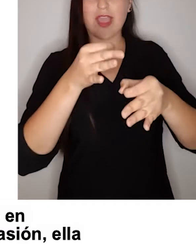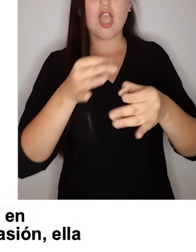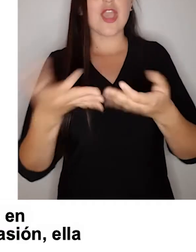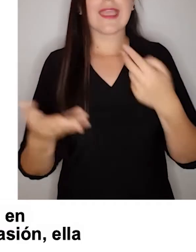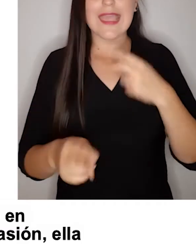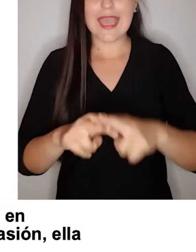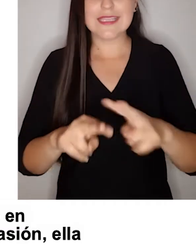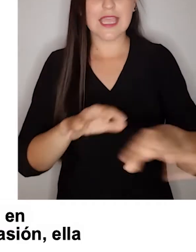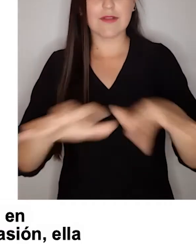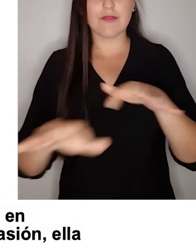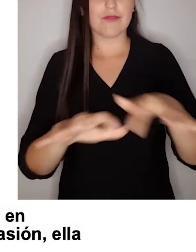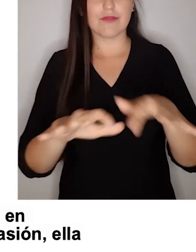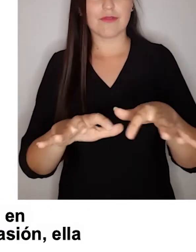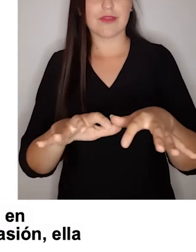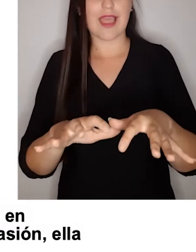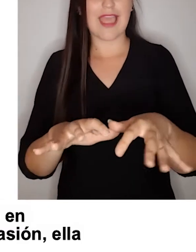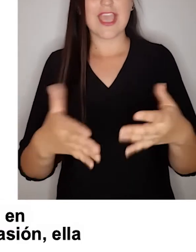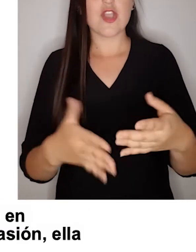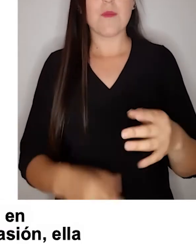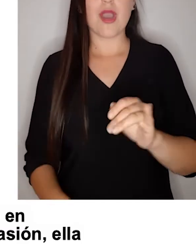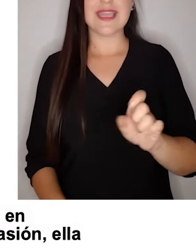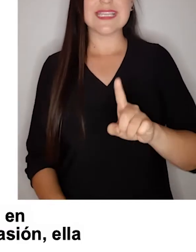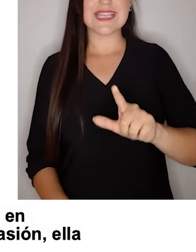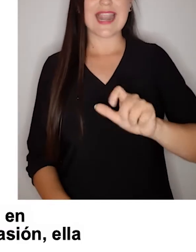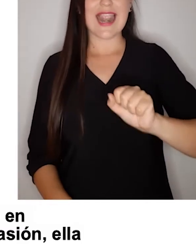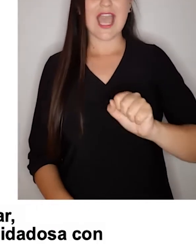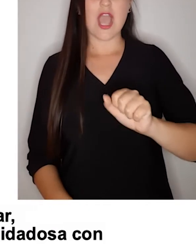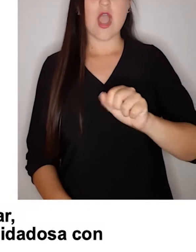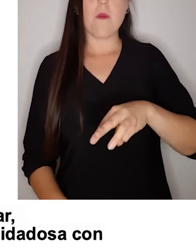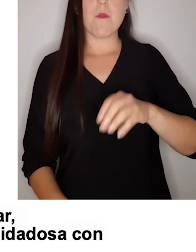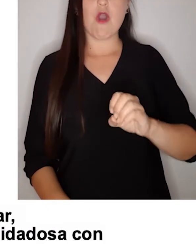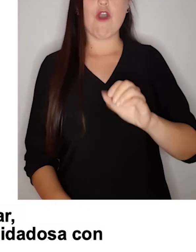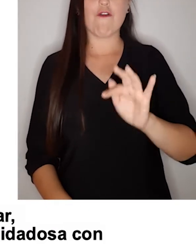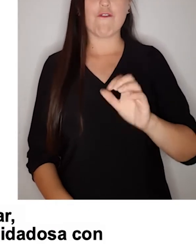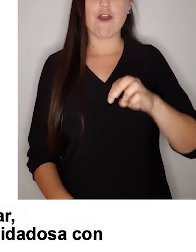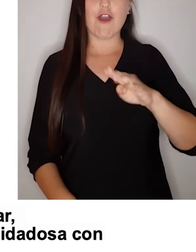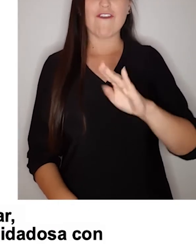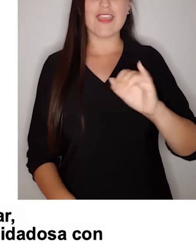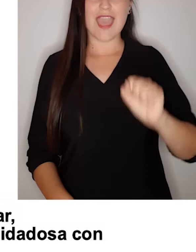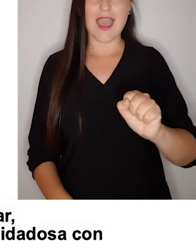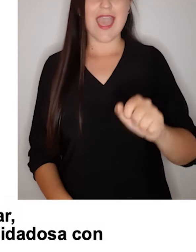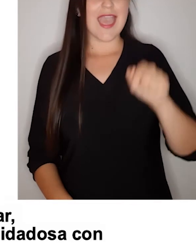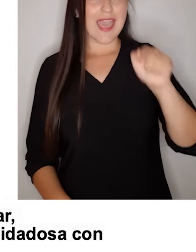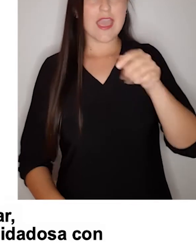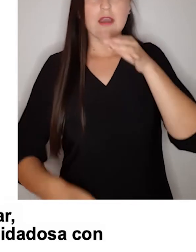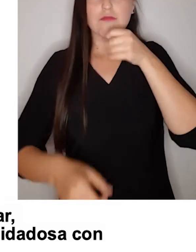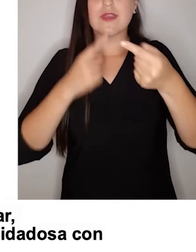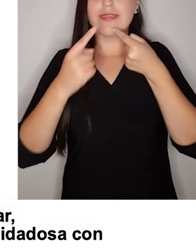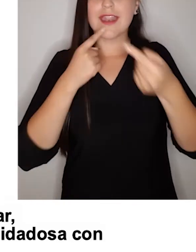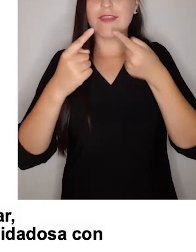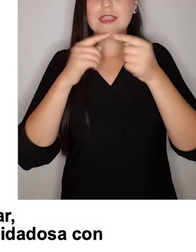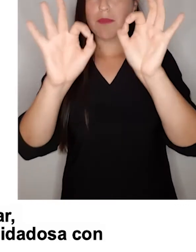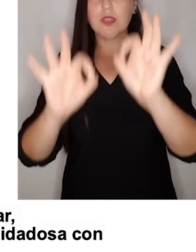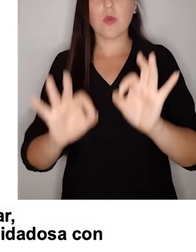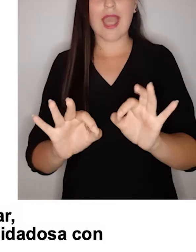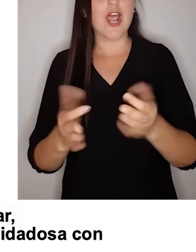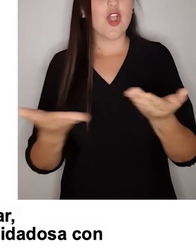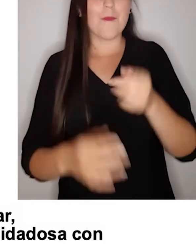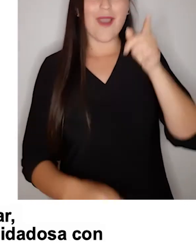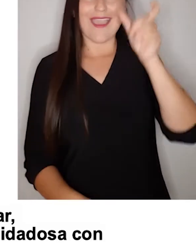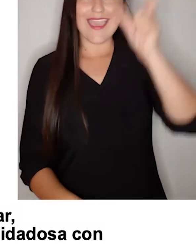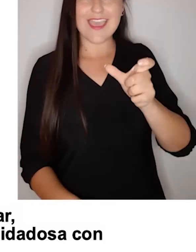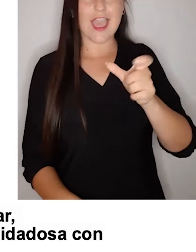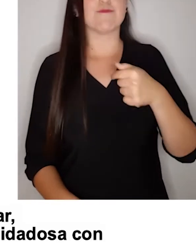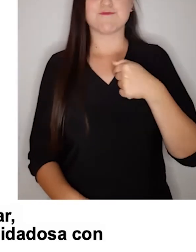Islamophobia. In that occasion, she gave a very rare interview in which she talked about how she had been careful